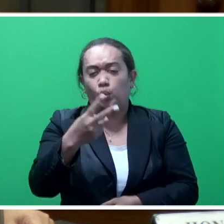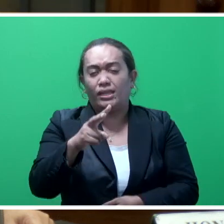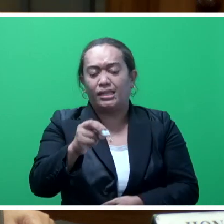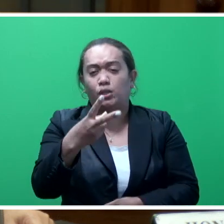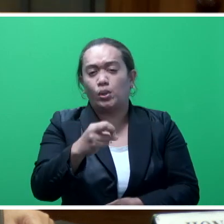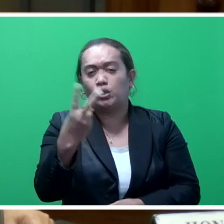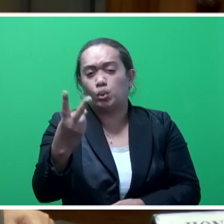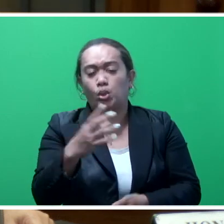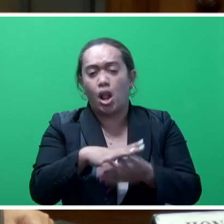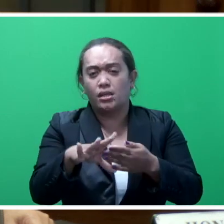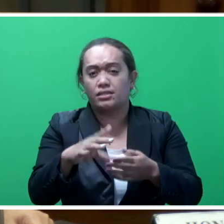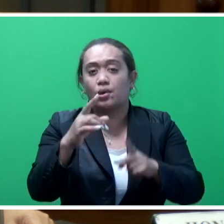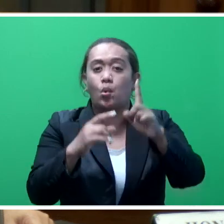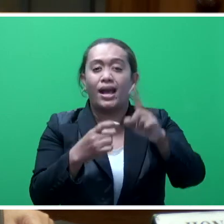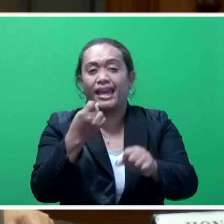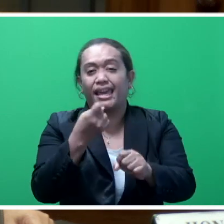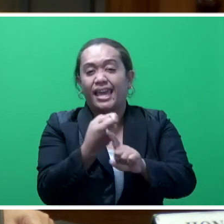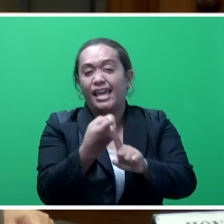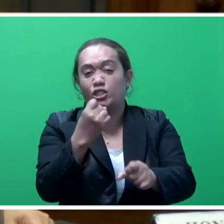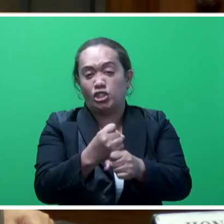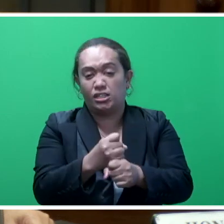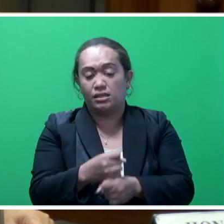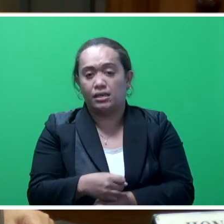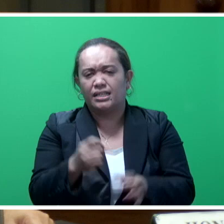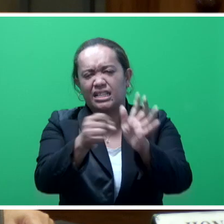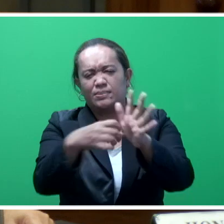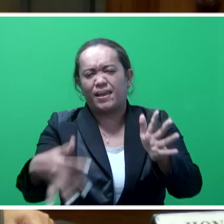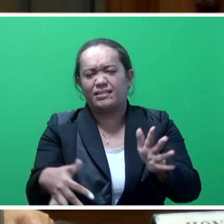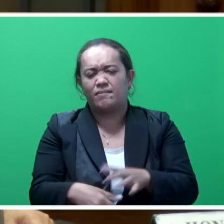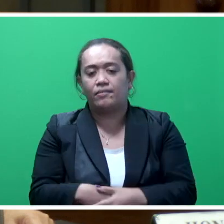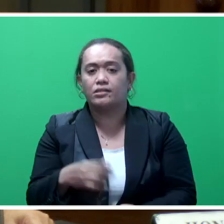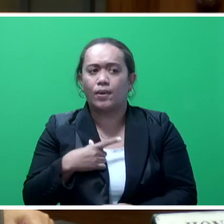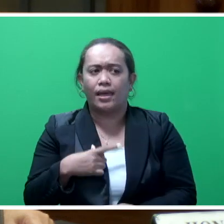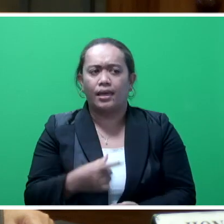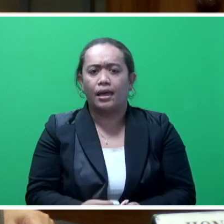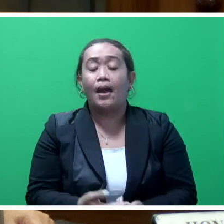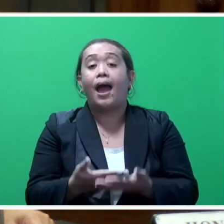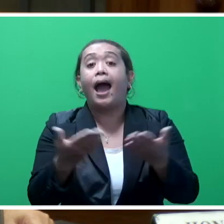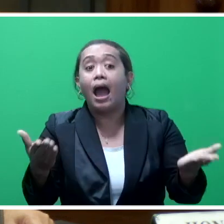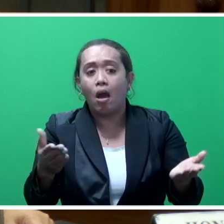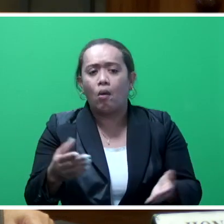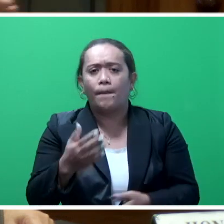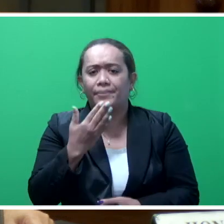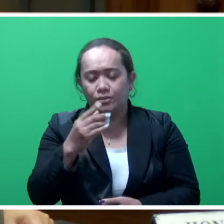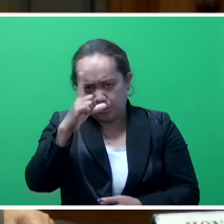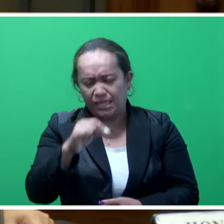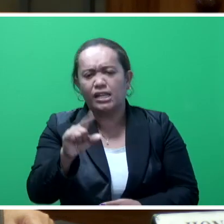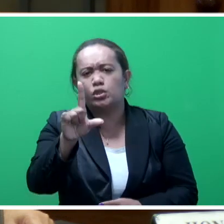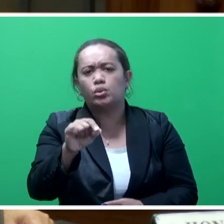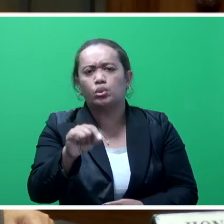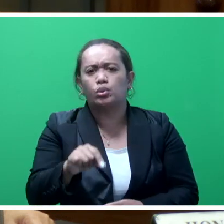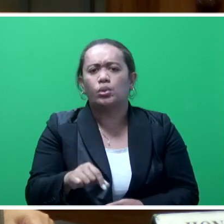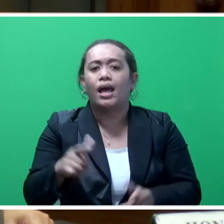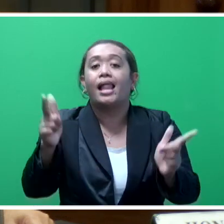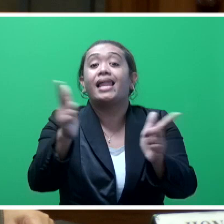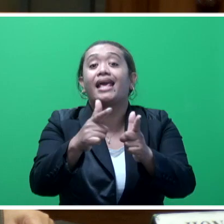$22, $23 a kg. And if you are able to increase production of goat meat, we can pack it slightly lower than that,